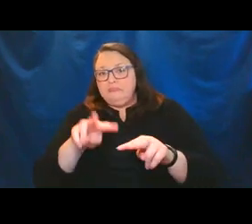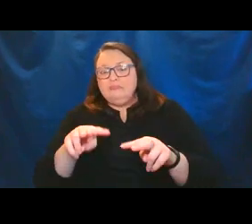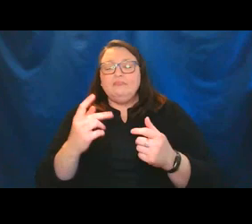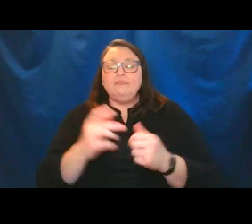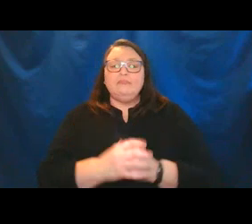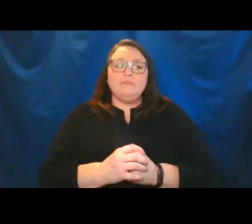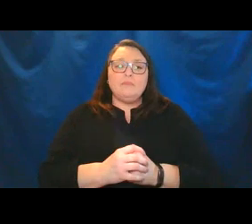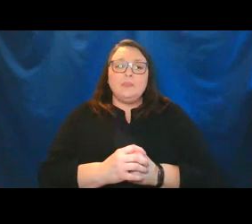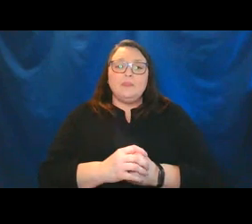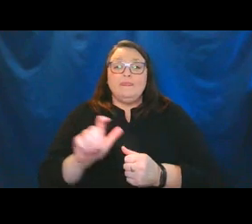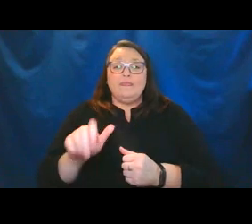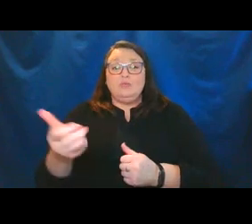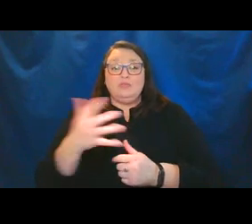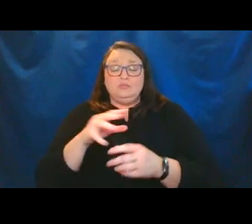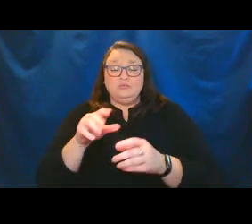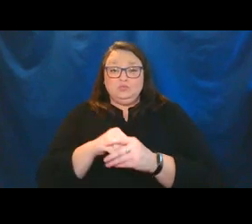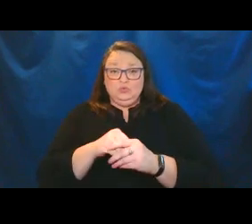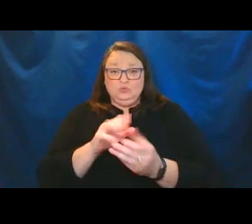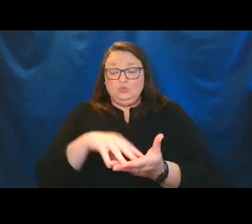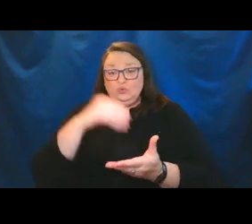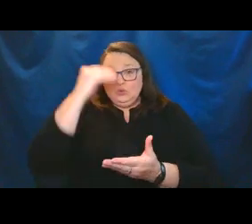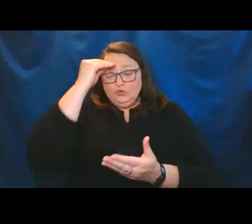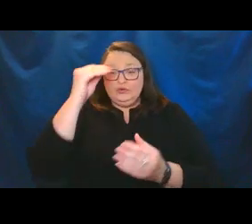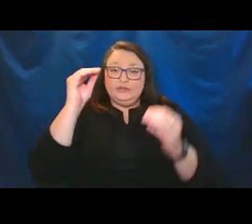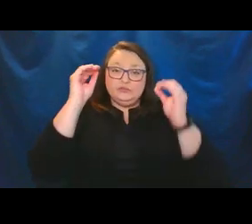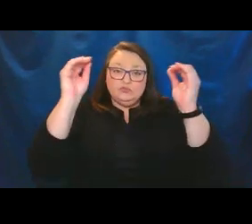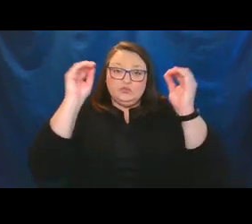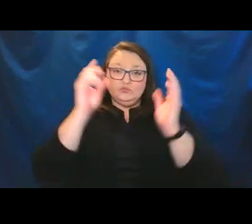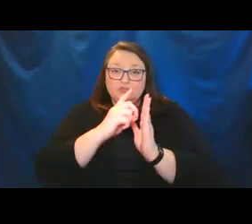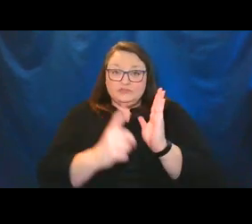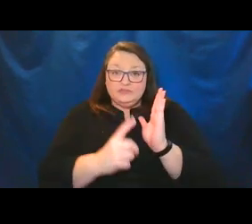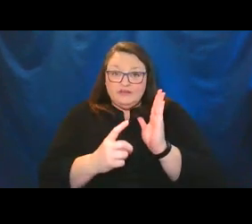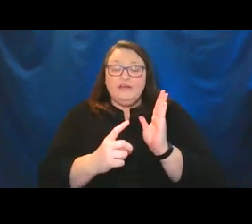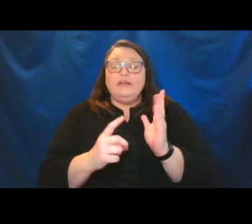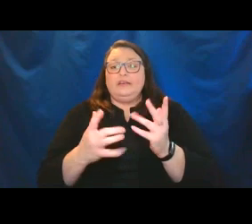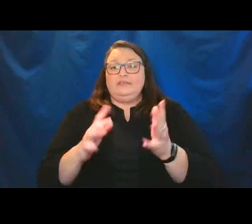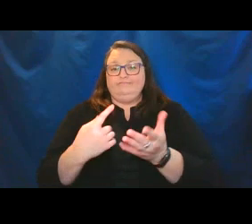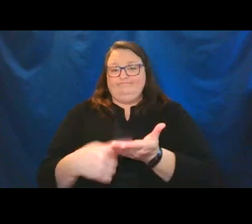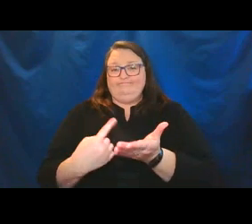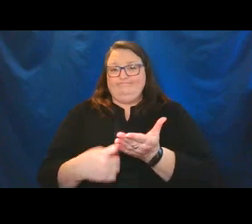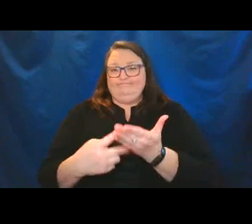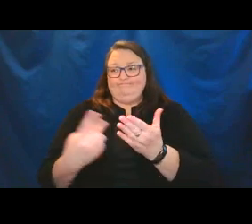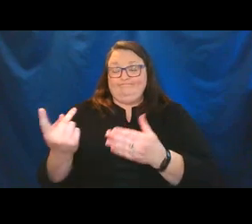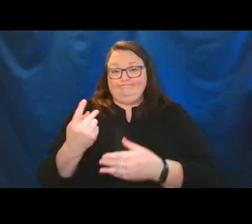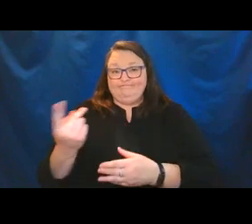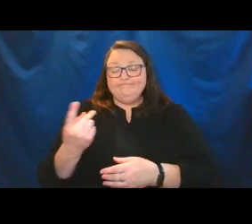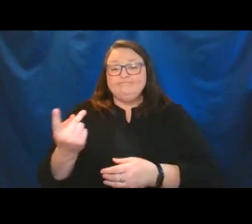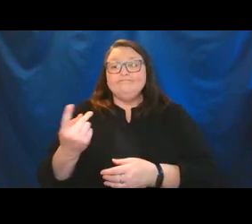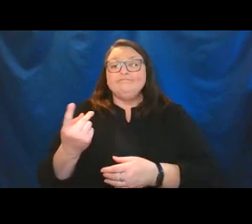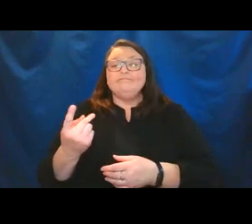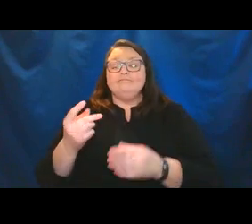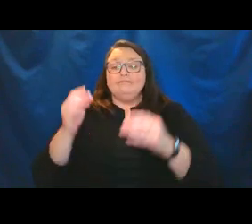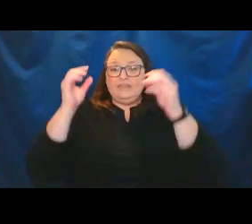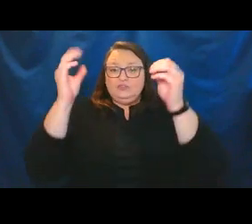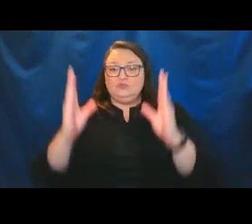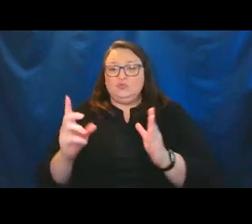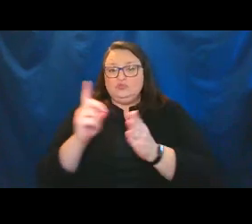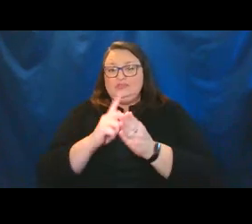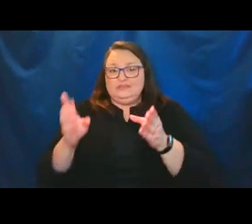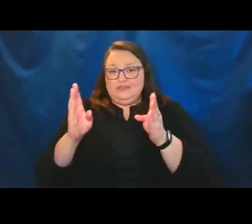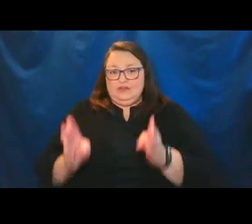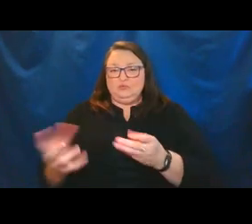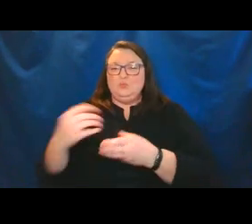Other things include learning and instructional design. So as I said, that Annie and I are instructional designers. We're actually part of a